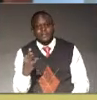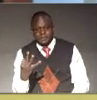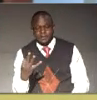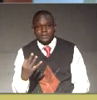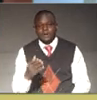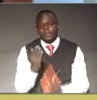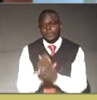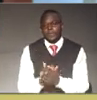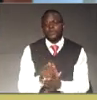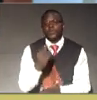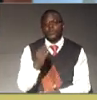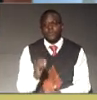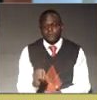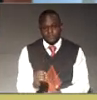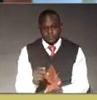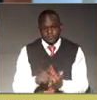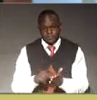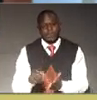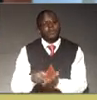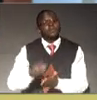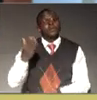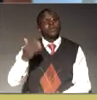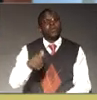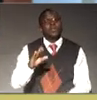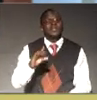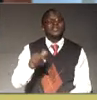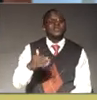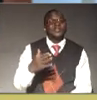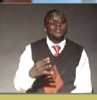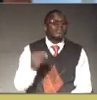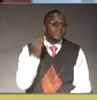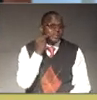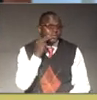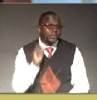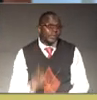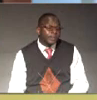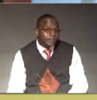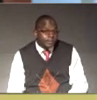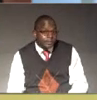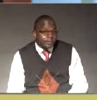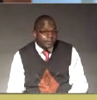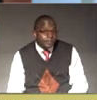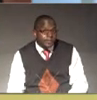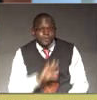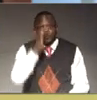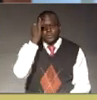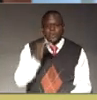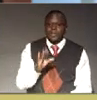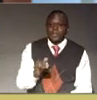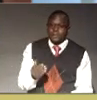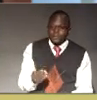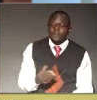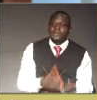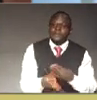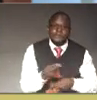20 was valued at more than 73 million, not so? That is why after the